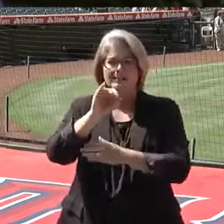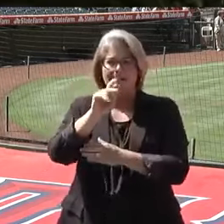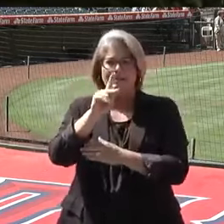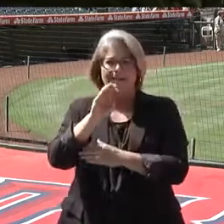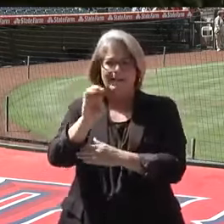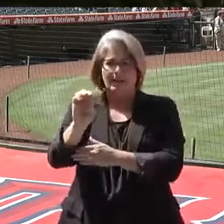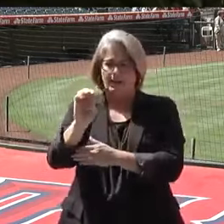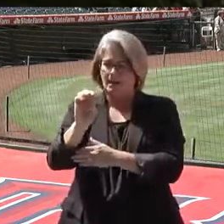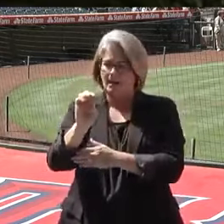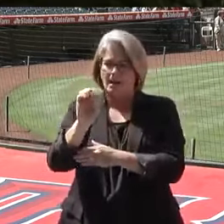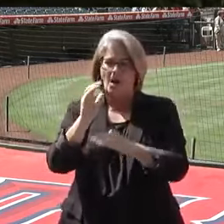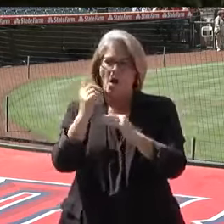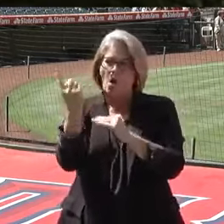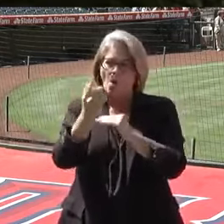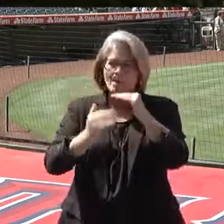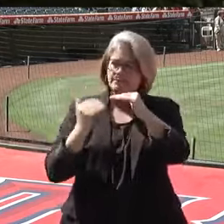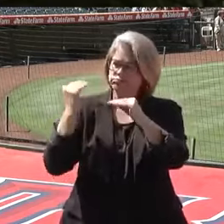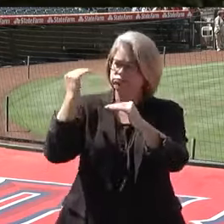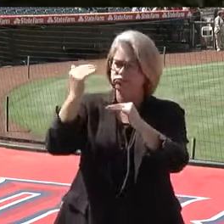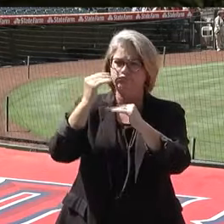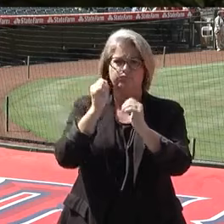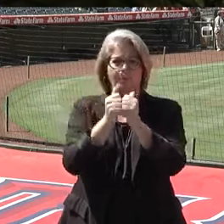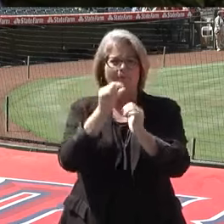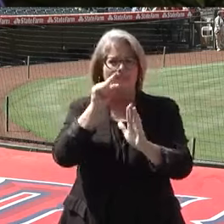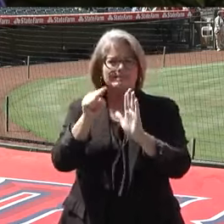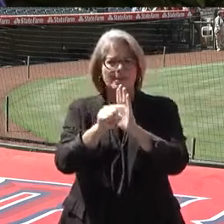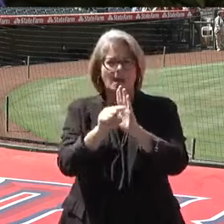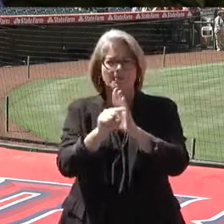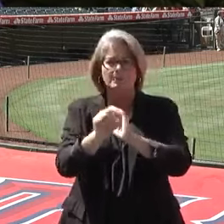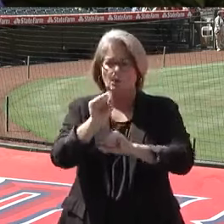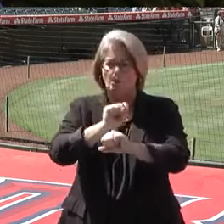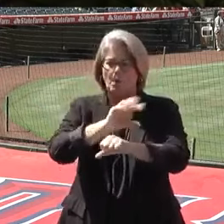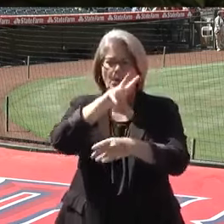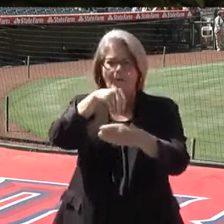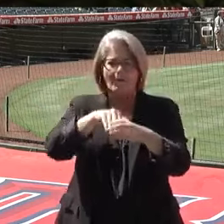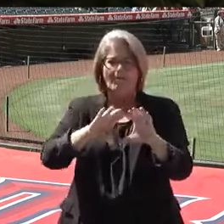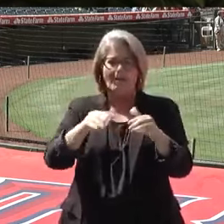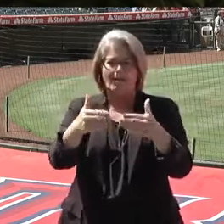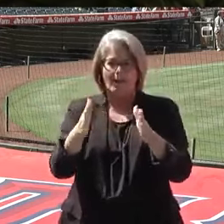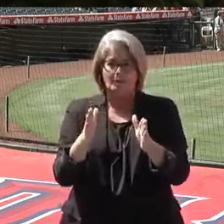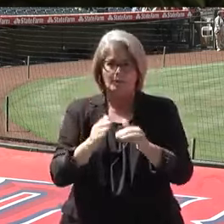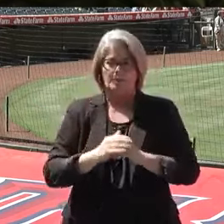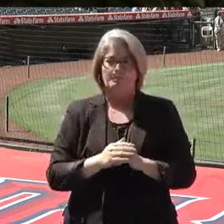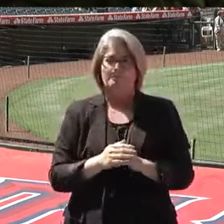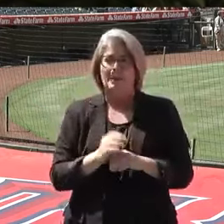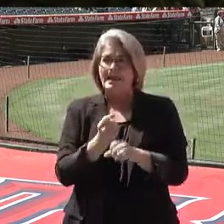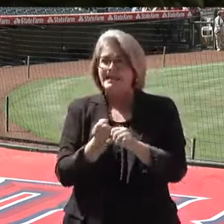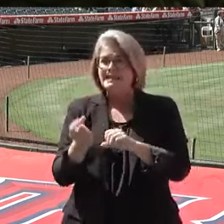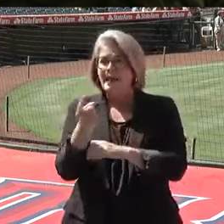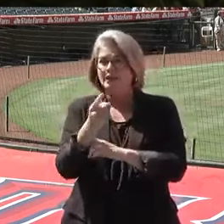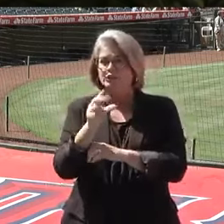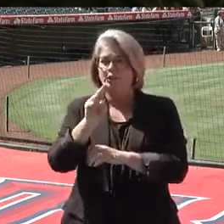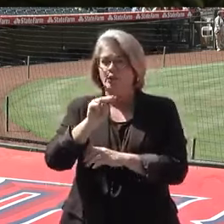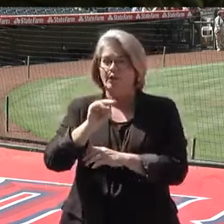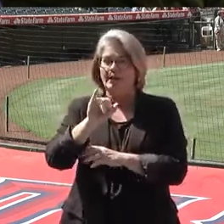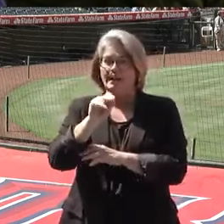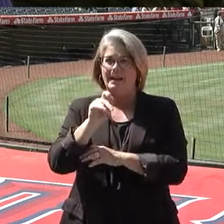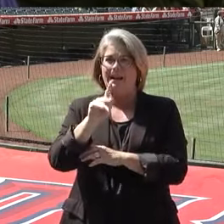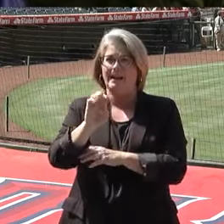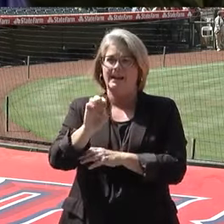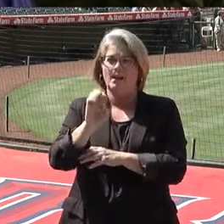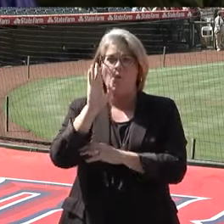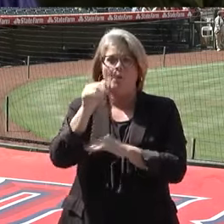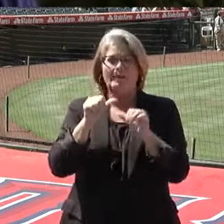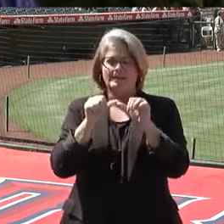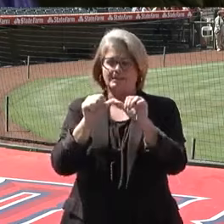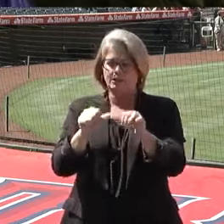classroom. Next year, Nikki will continue her work with Food Finders, a nonprofit organization in